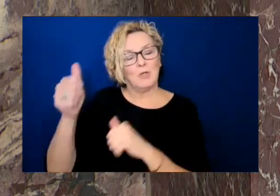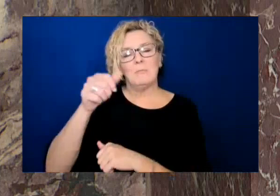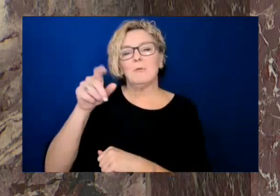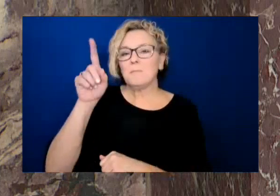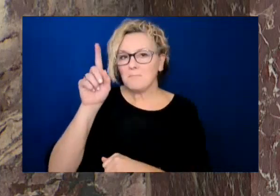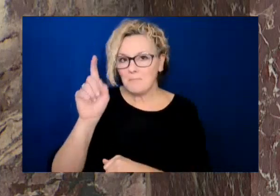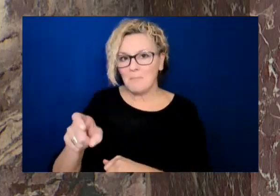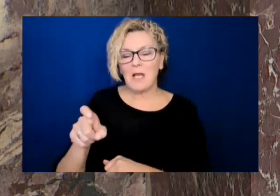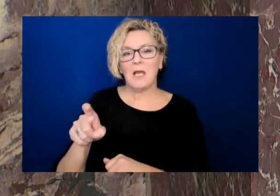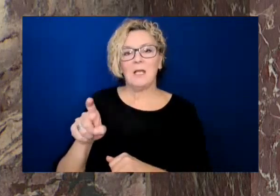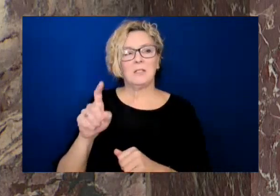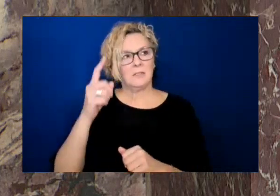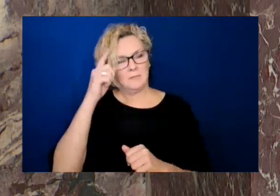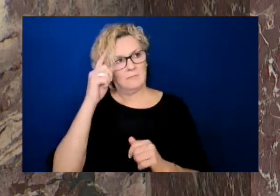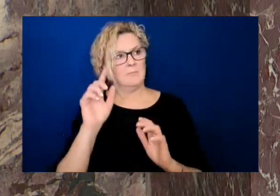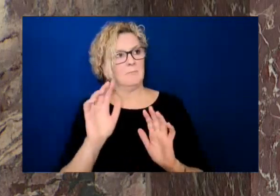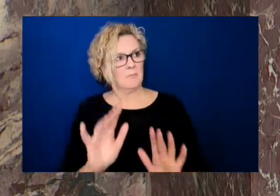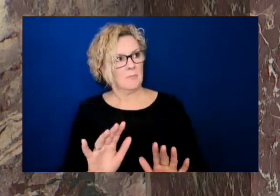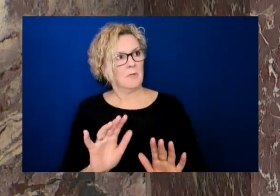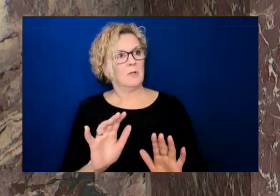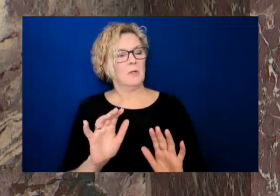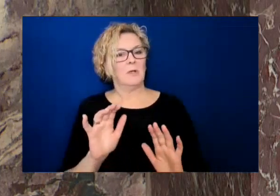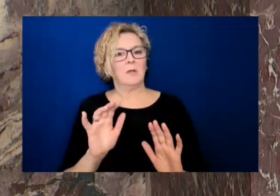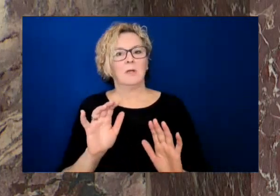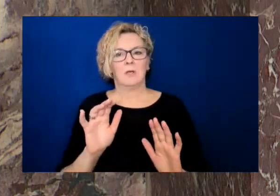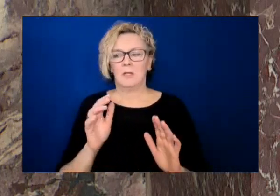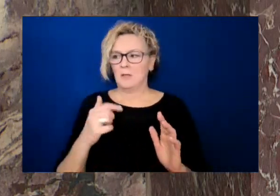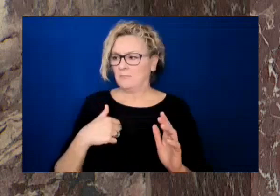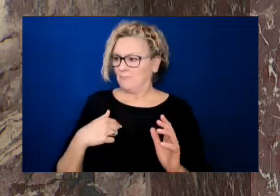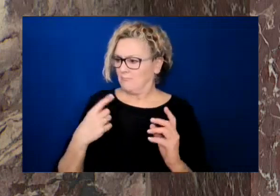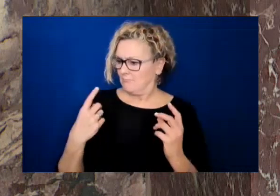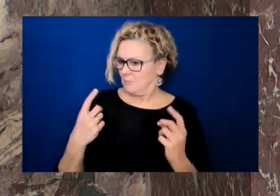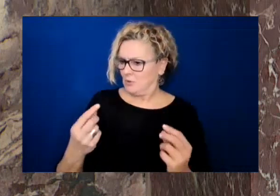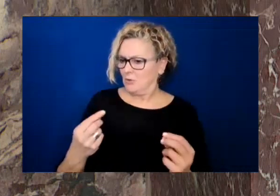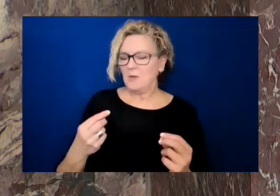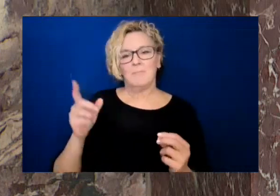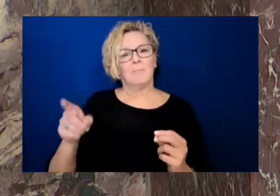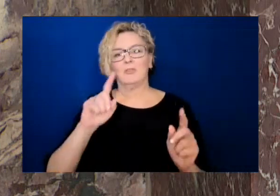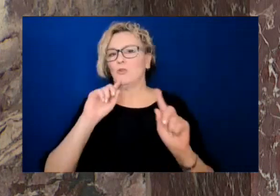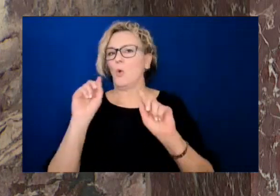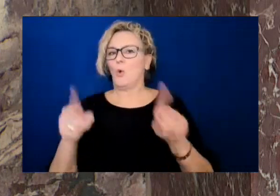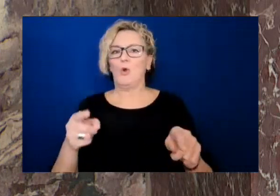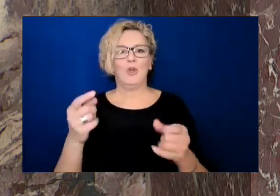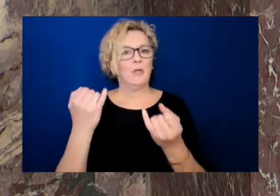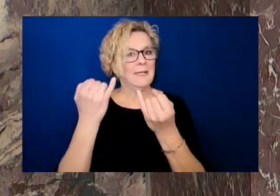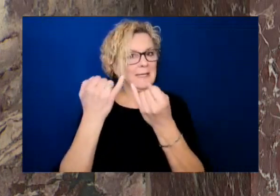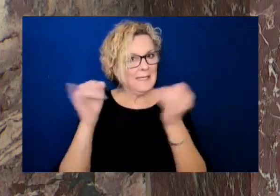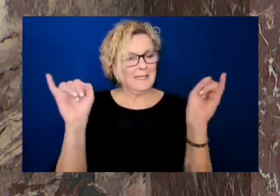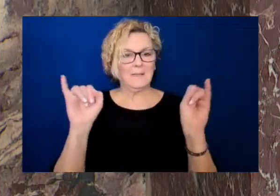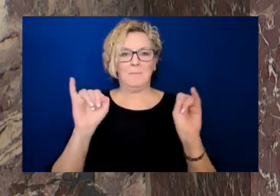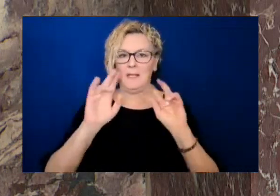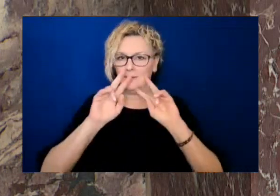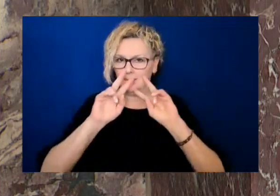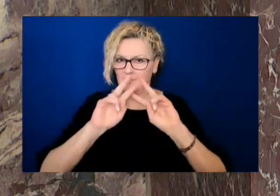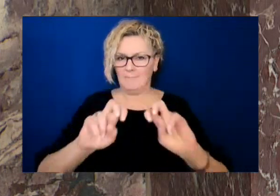independent investigation. If he wants to restore any semblance of trust and confidence in his government, he needs to do so. As the opposition,